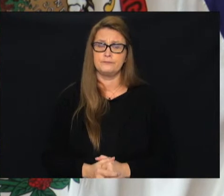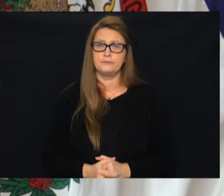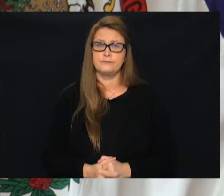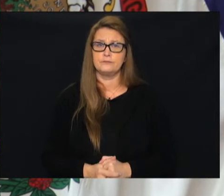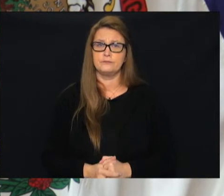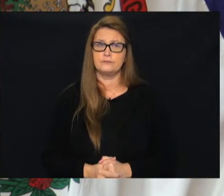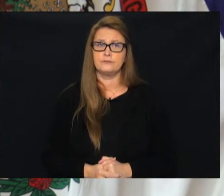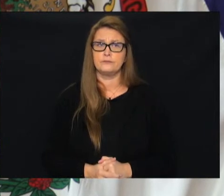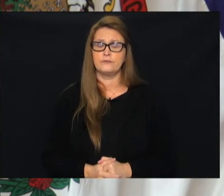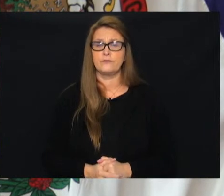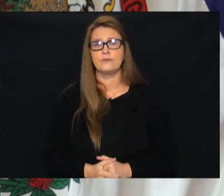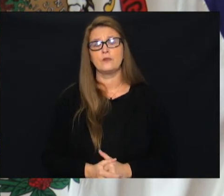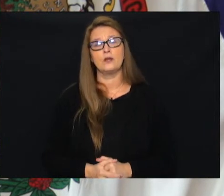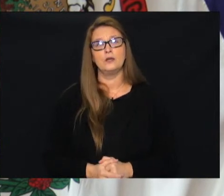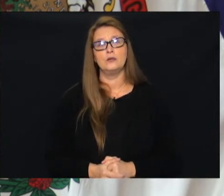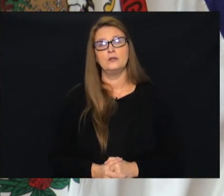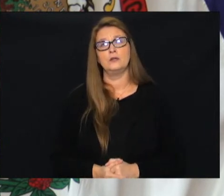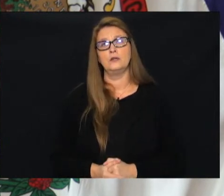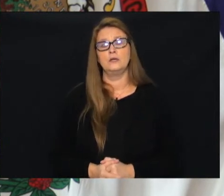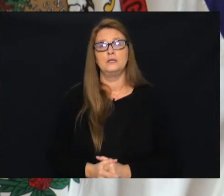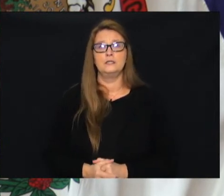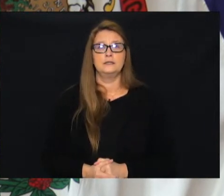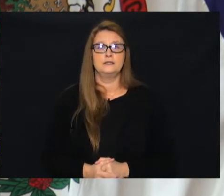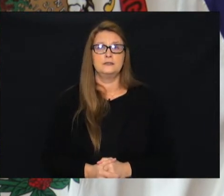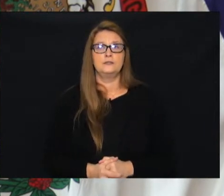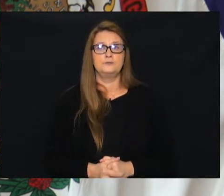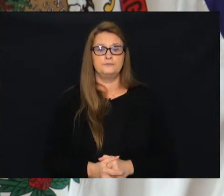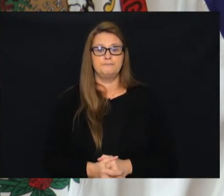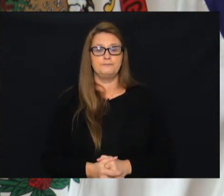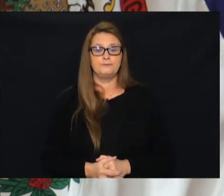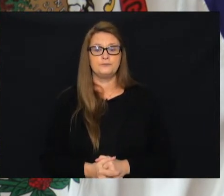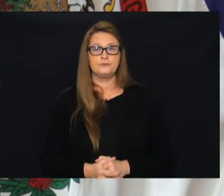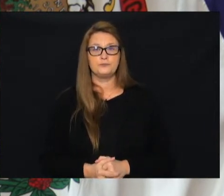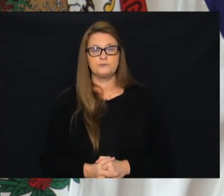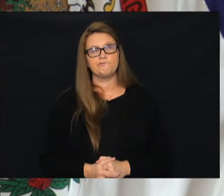I don't, you know, I am such a